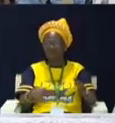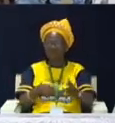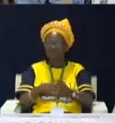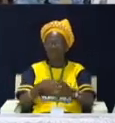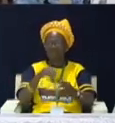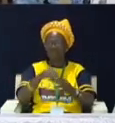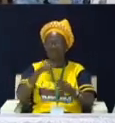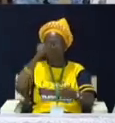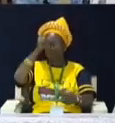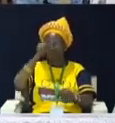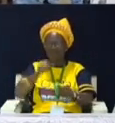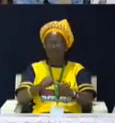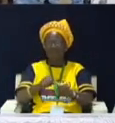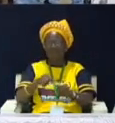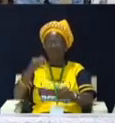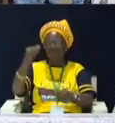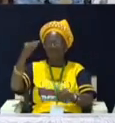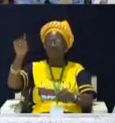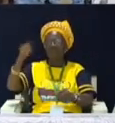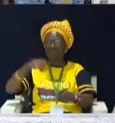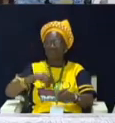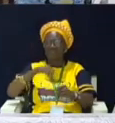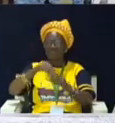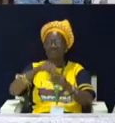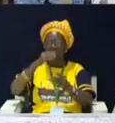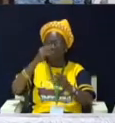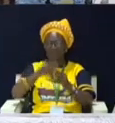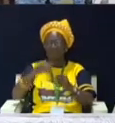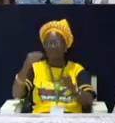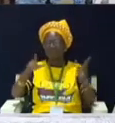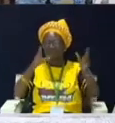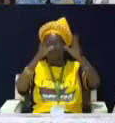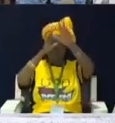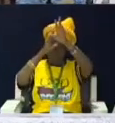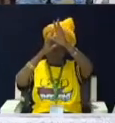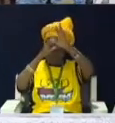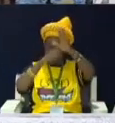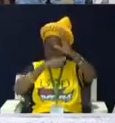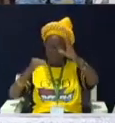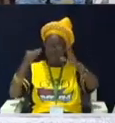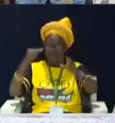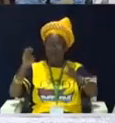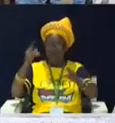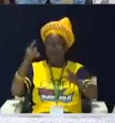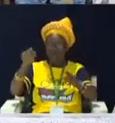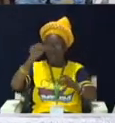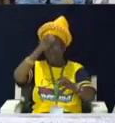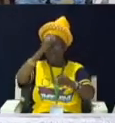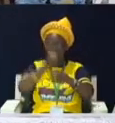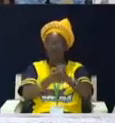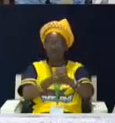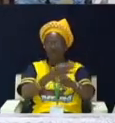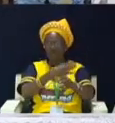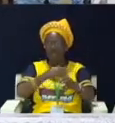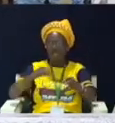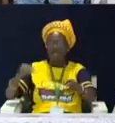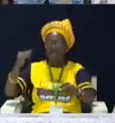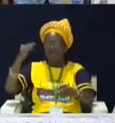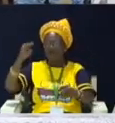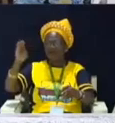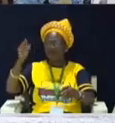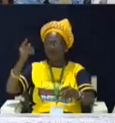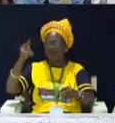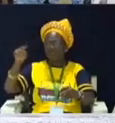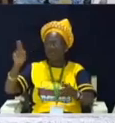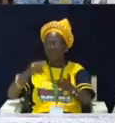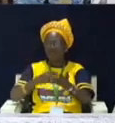remembrance of me." In the name of the Father and of the Son and of the Holy Spirit.